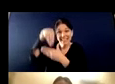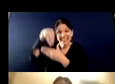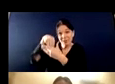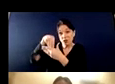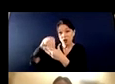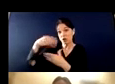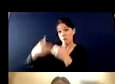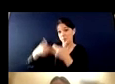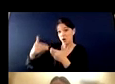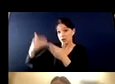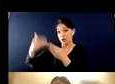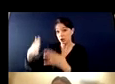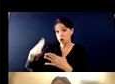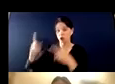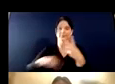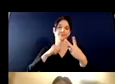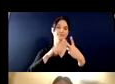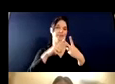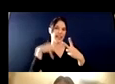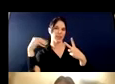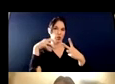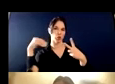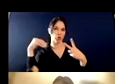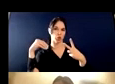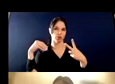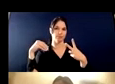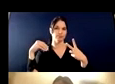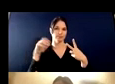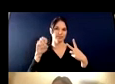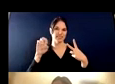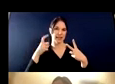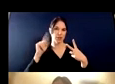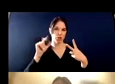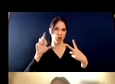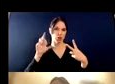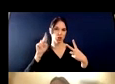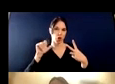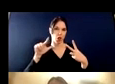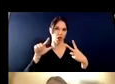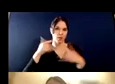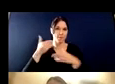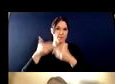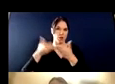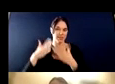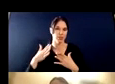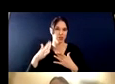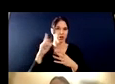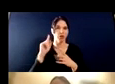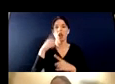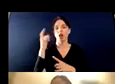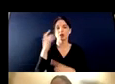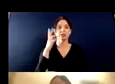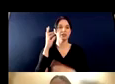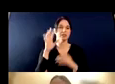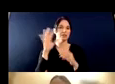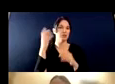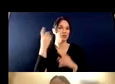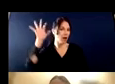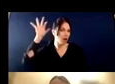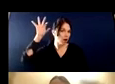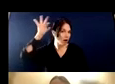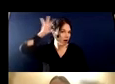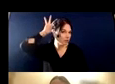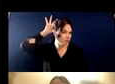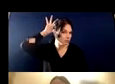external processor. The external processor is worn behind the ear and kind of looks like a large hearing aid. The